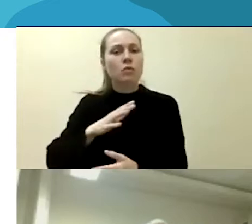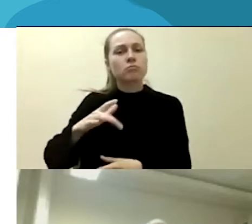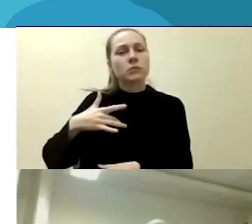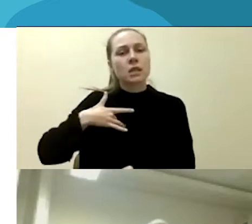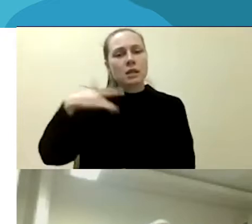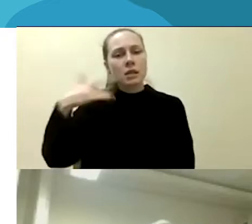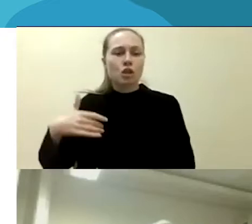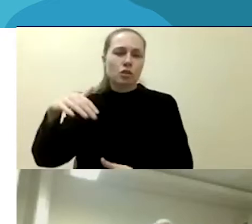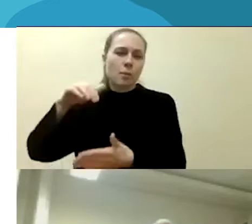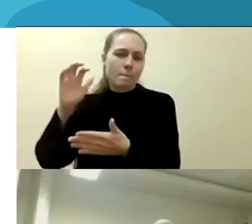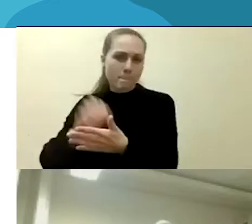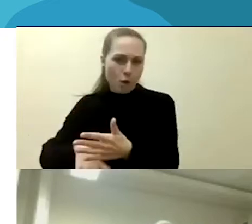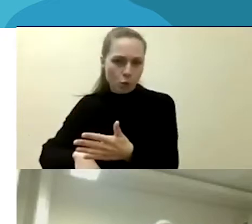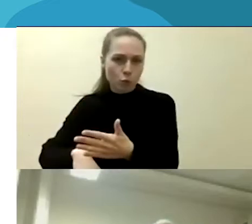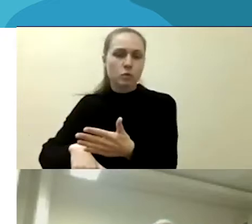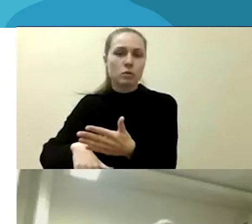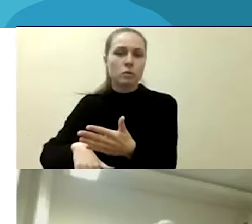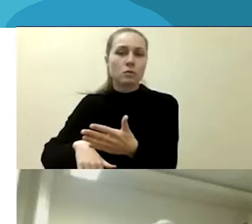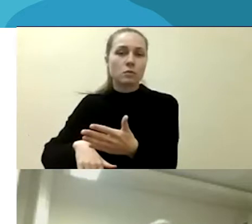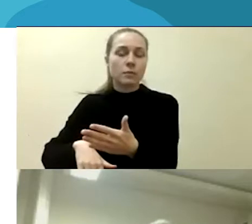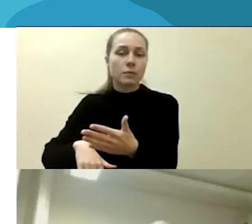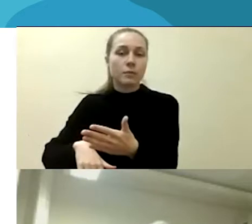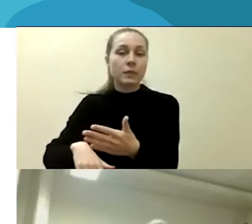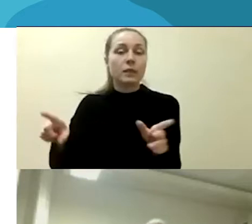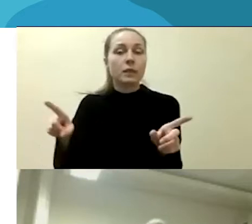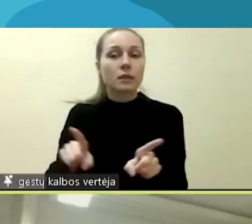persons in the national,